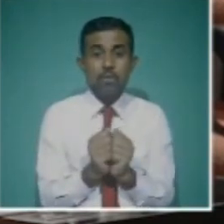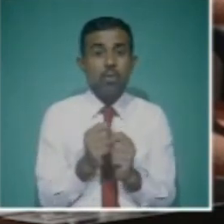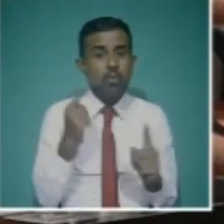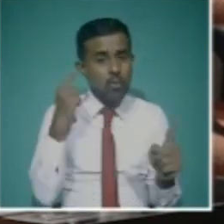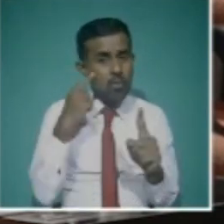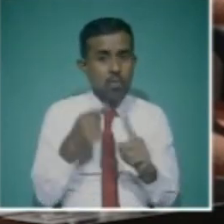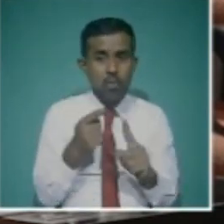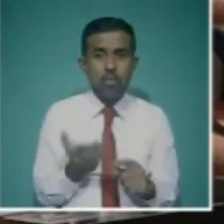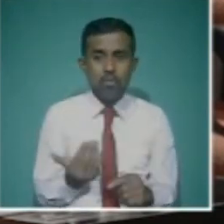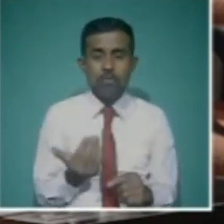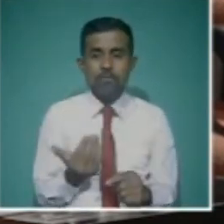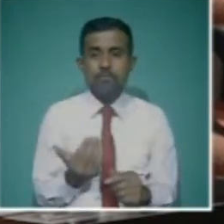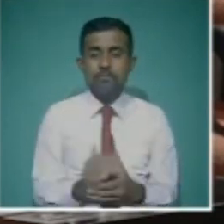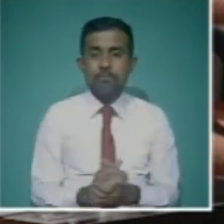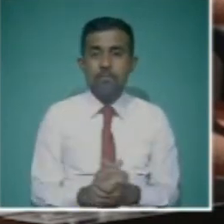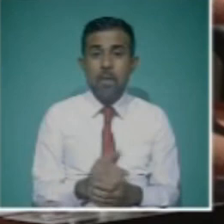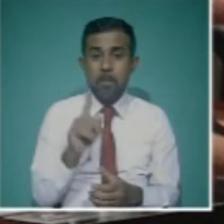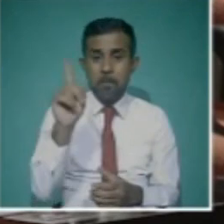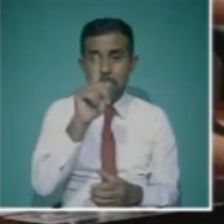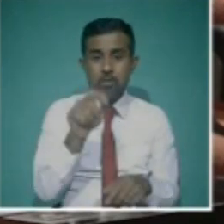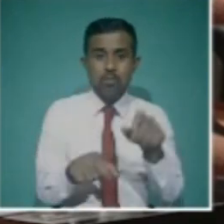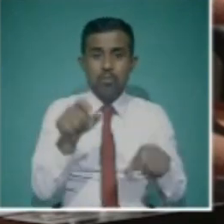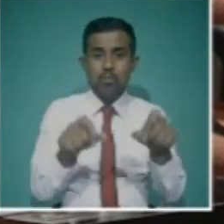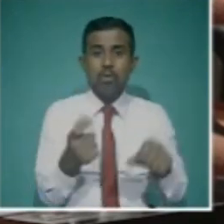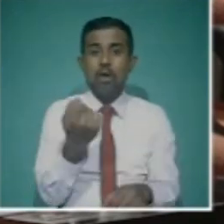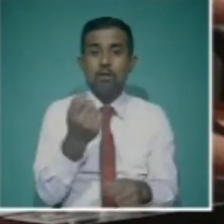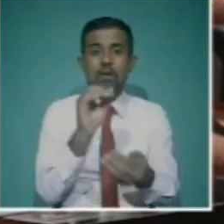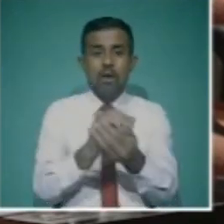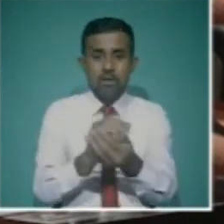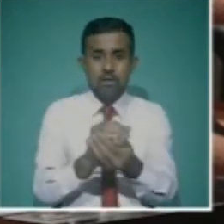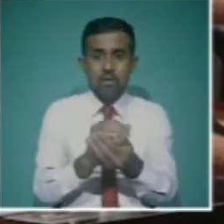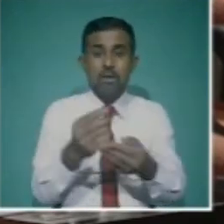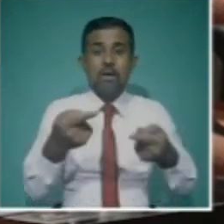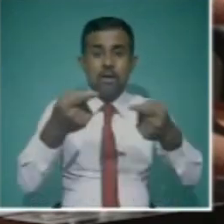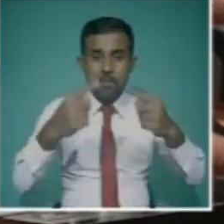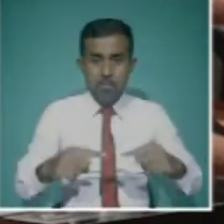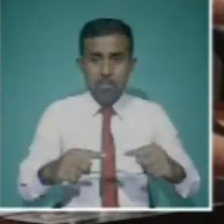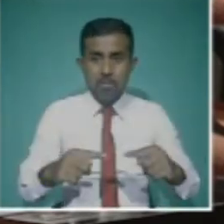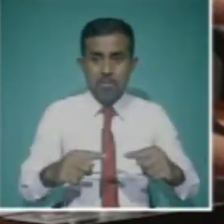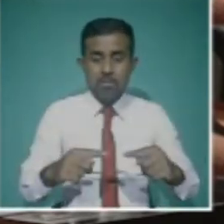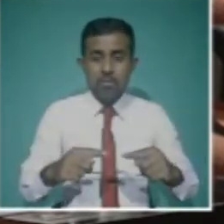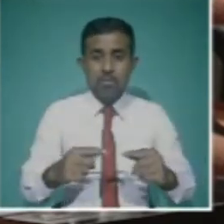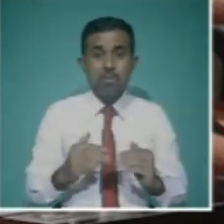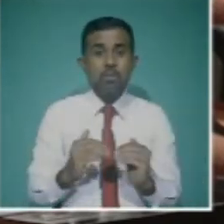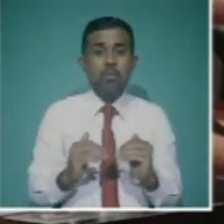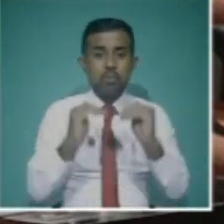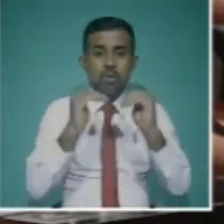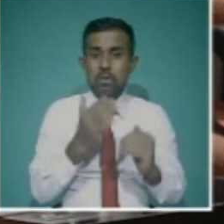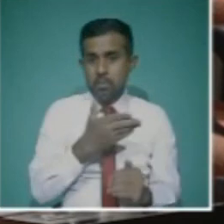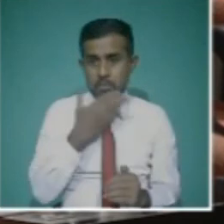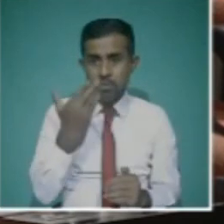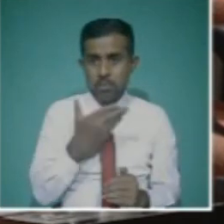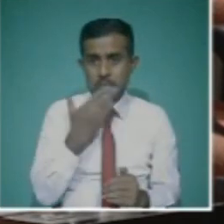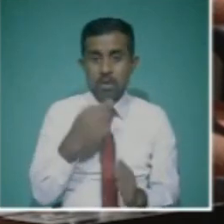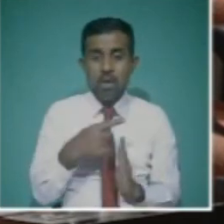people can first be protected and be allowed to grow to a point where it can then compete on an equal footing with the rest of the